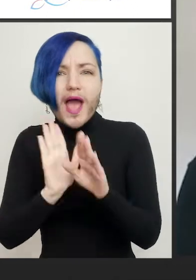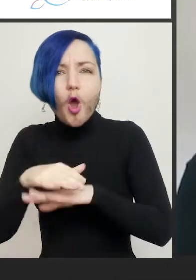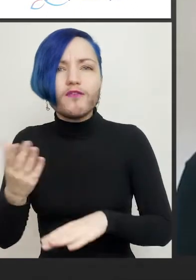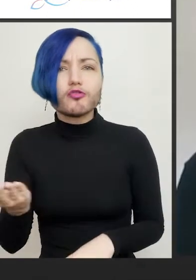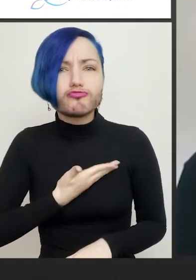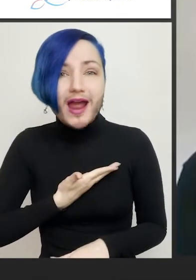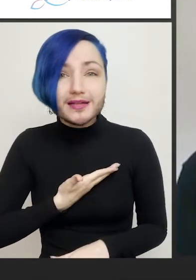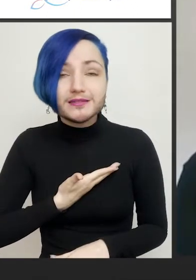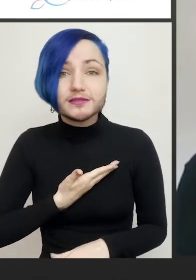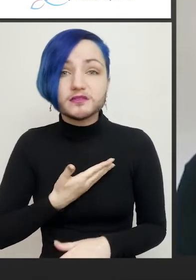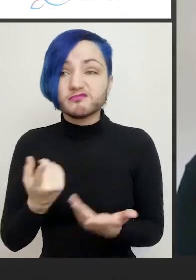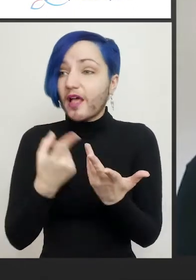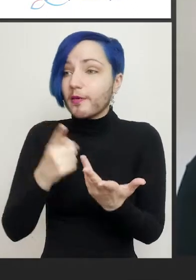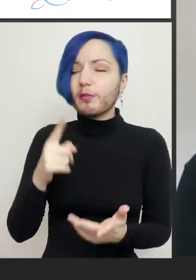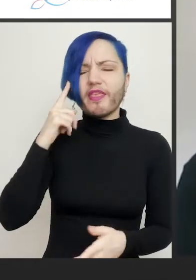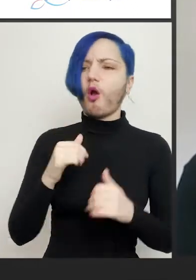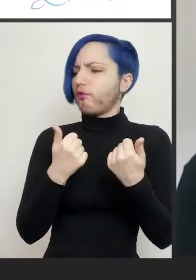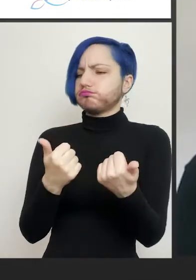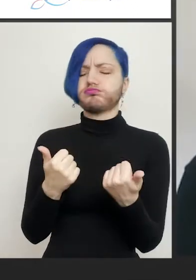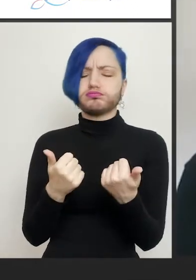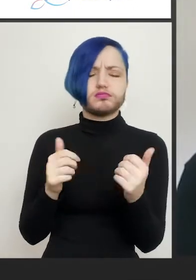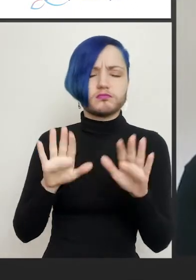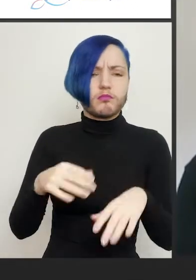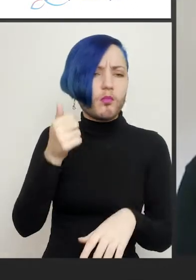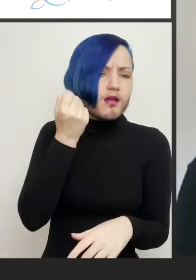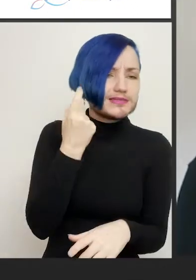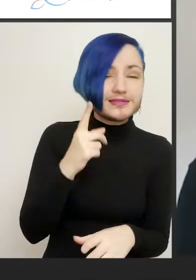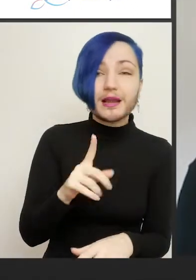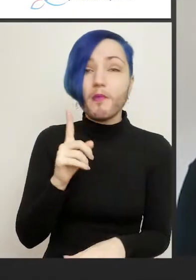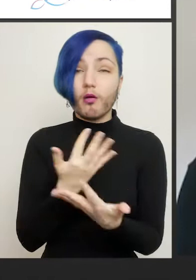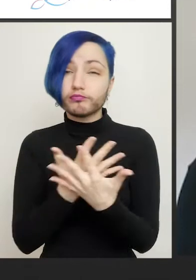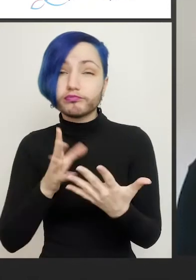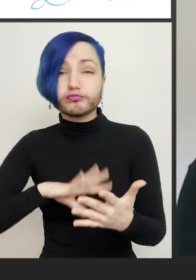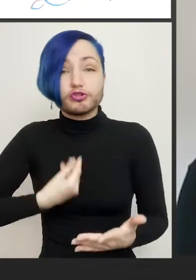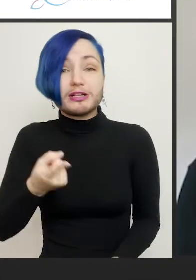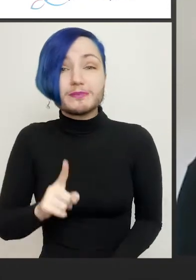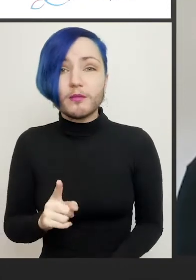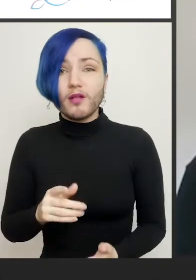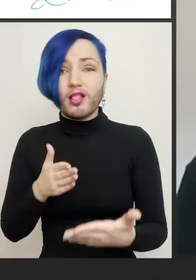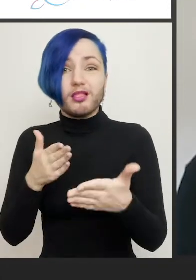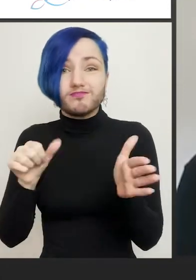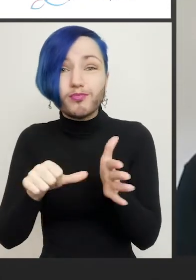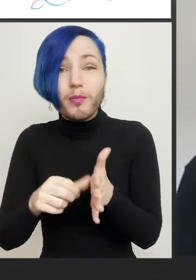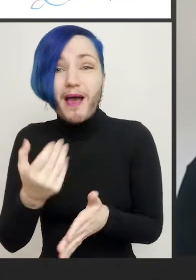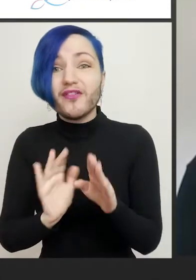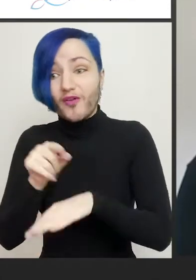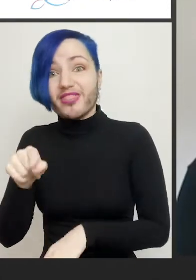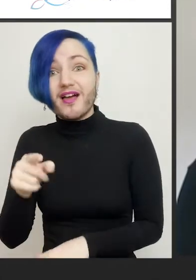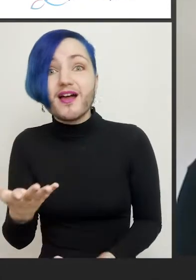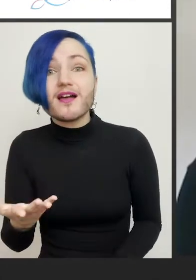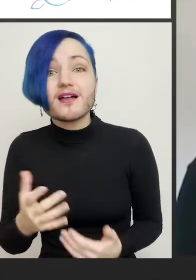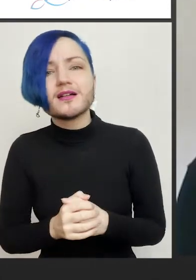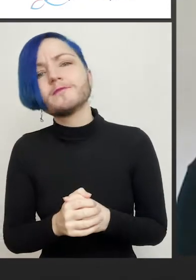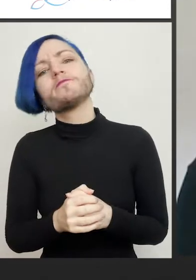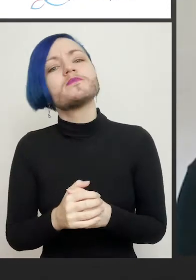that we all otherwise take completely for granted, but which of course so many trans people experience difficulties with. And I wonder